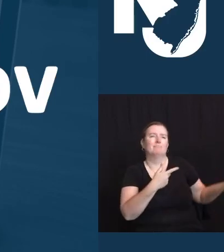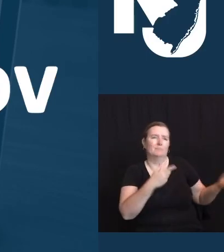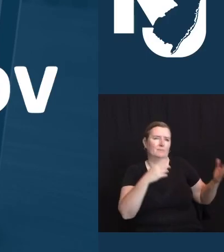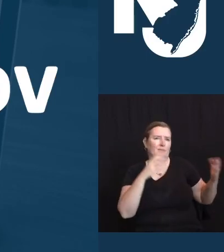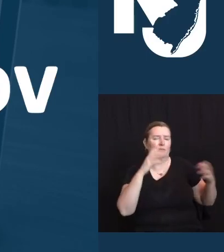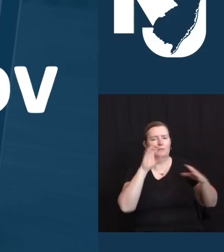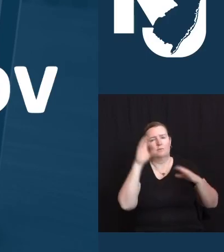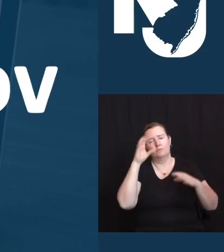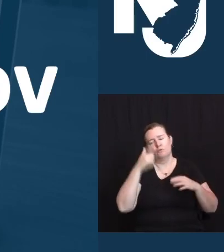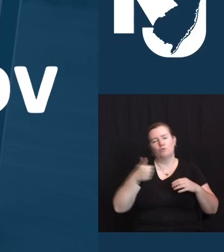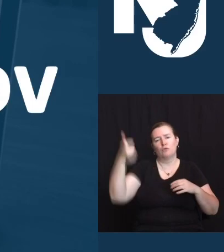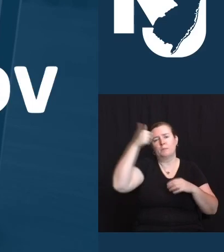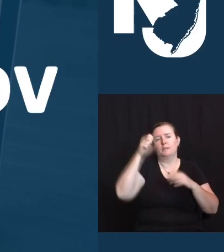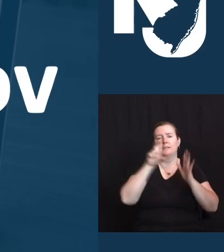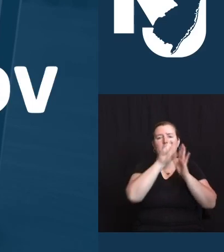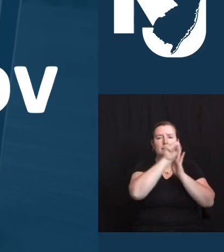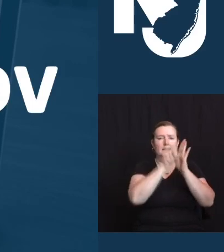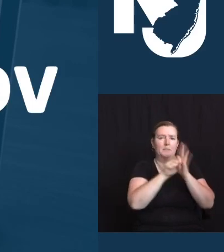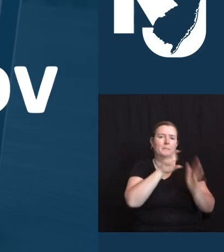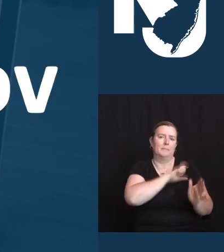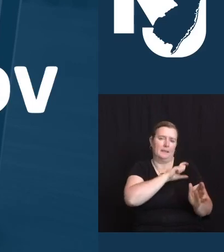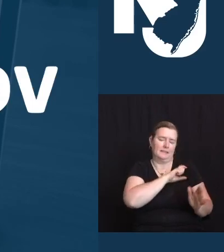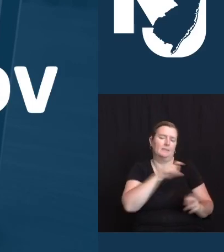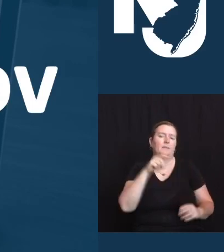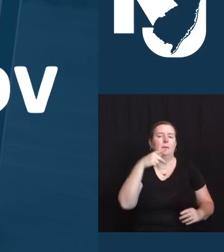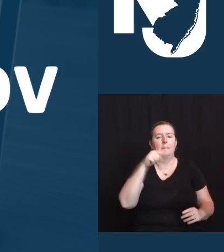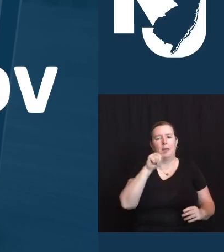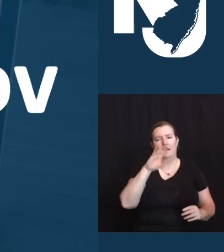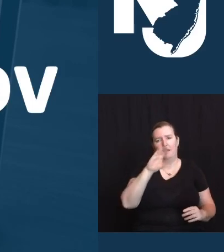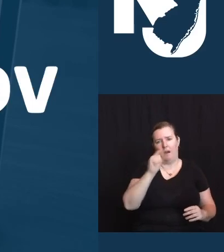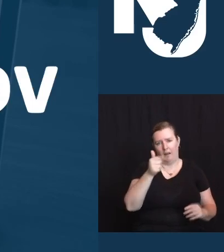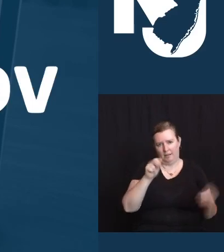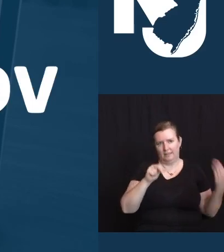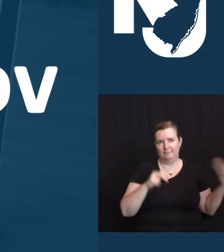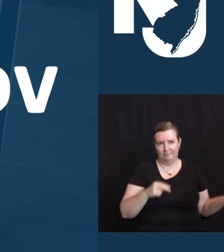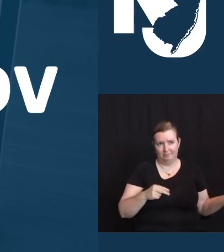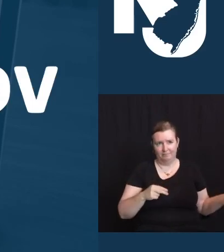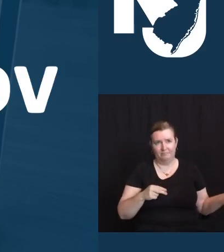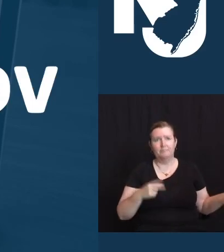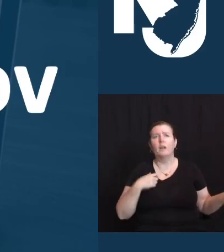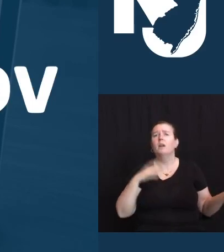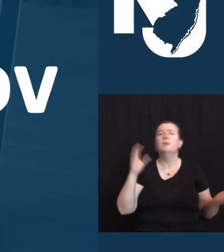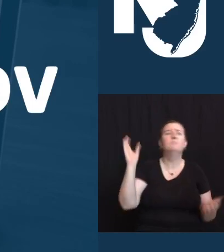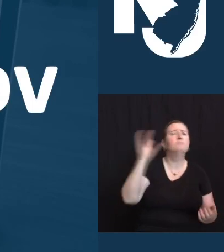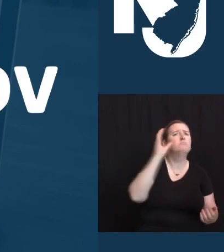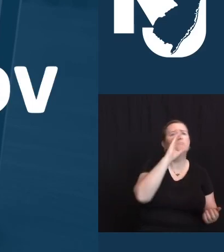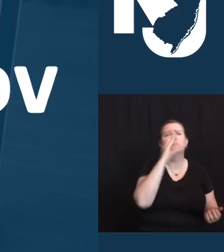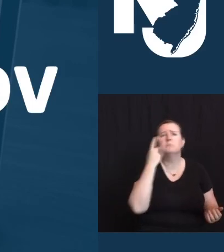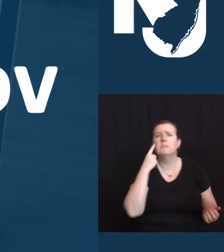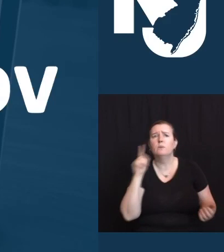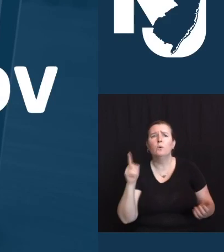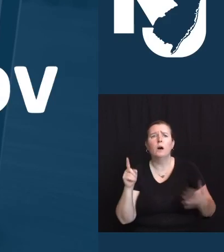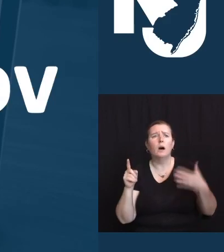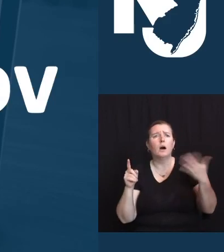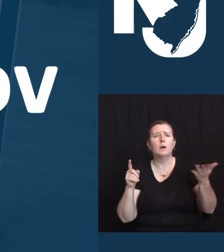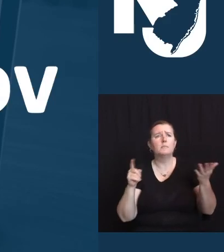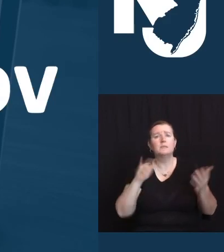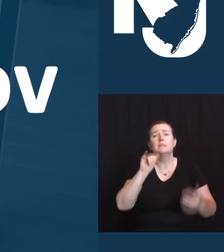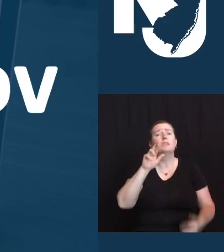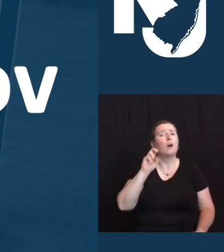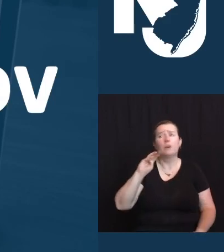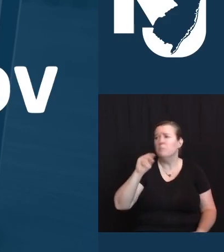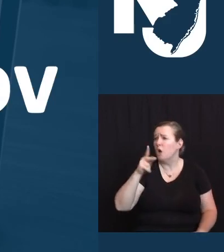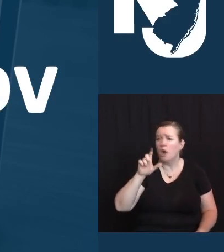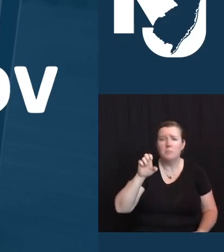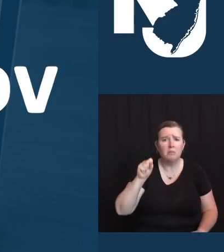Colonel Pat Callahan. We have an APB out for the Director of the Office of Homeland Security and Preparedness. Jared Maples does not appear to